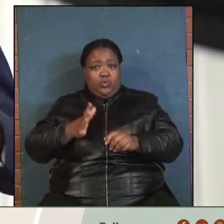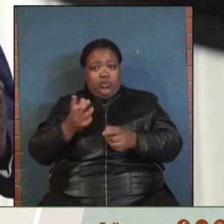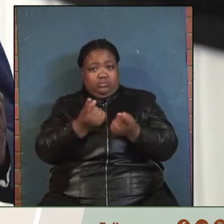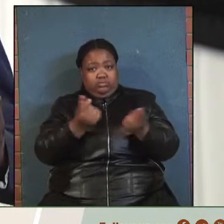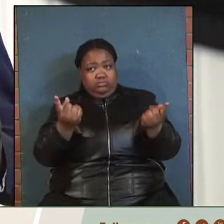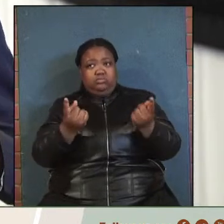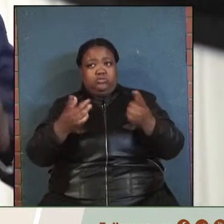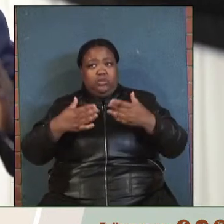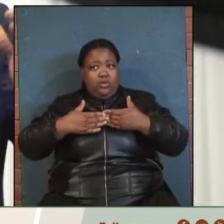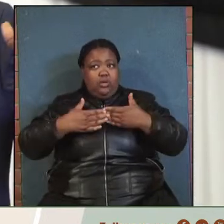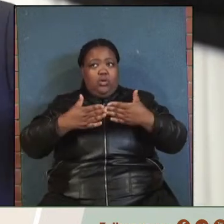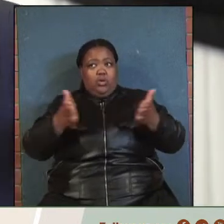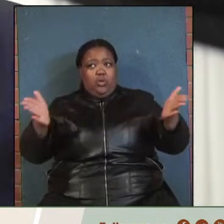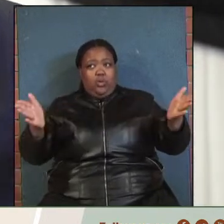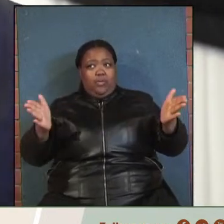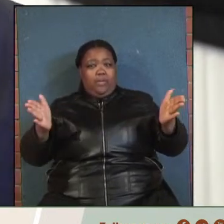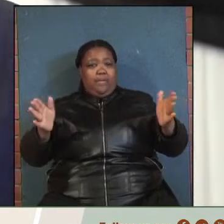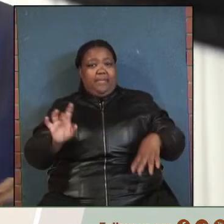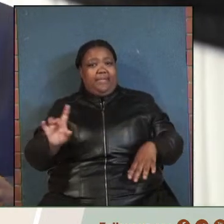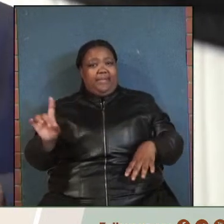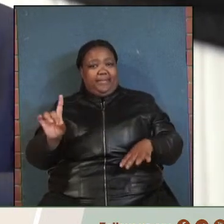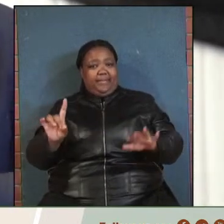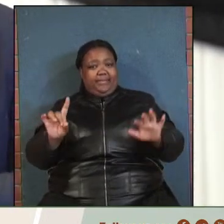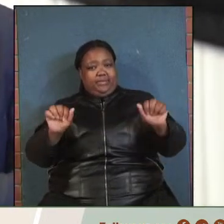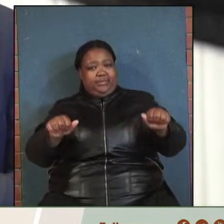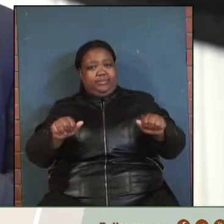open your own horizon.